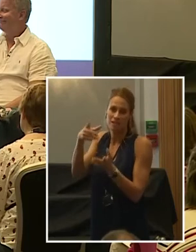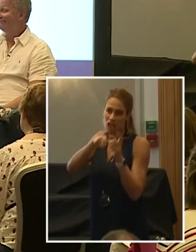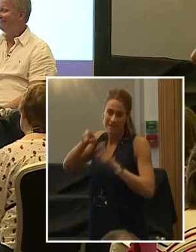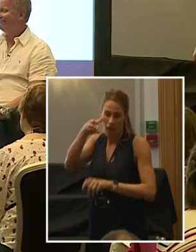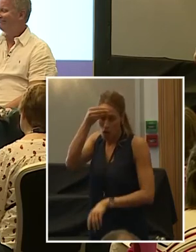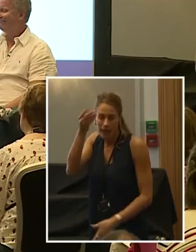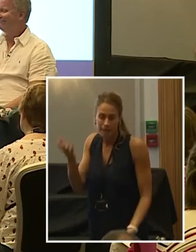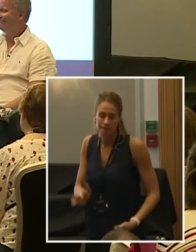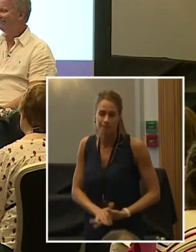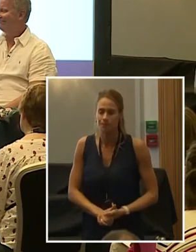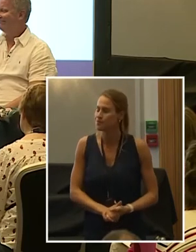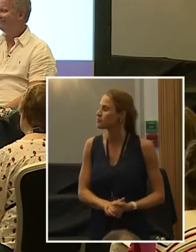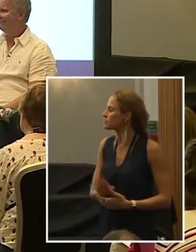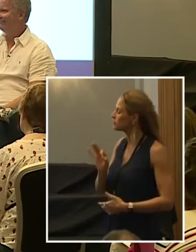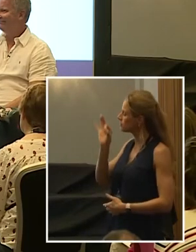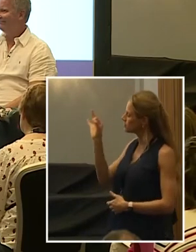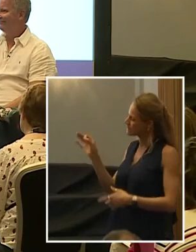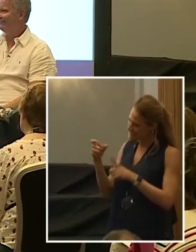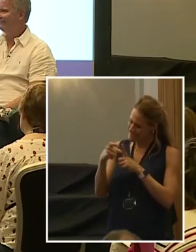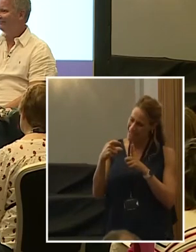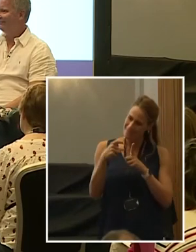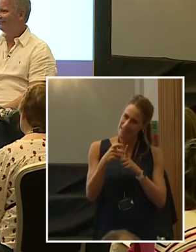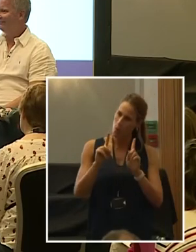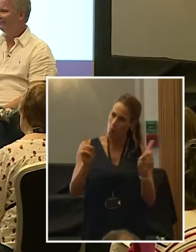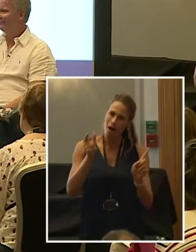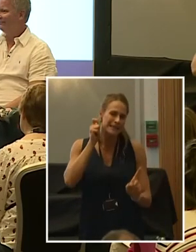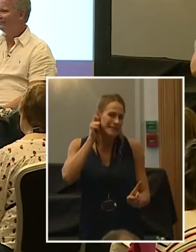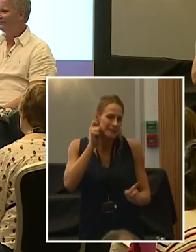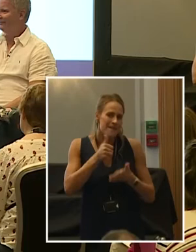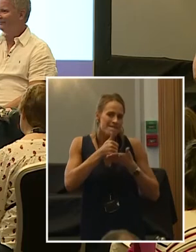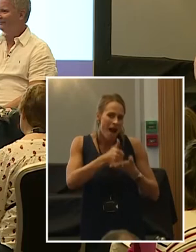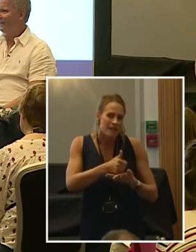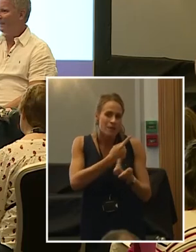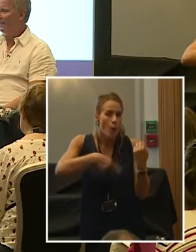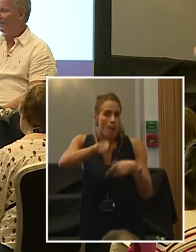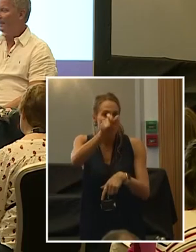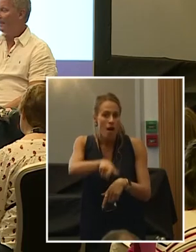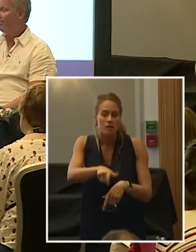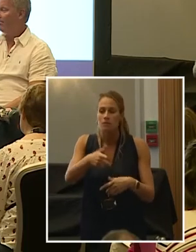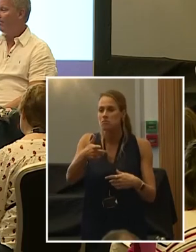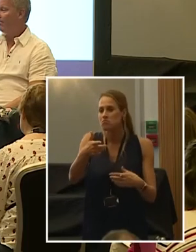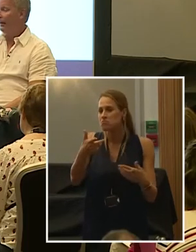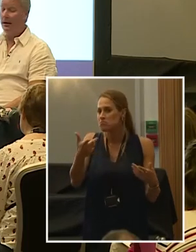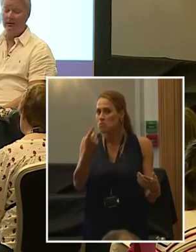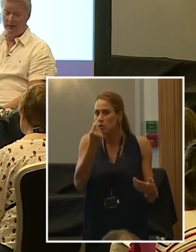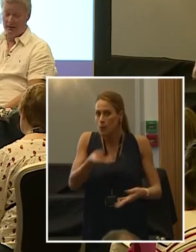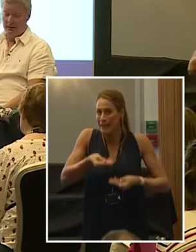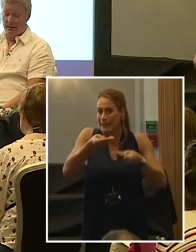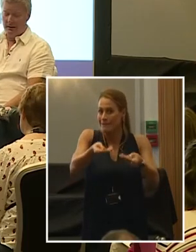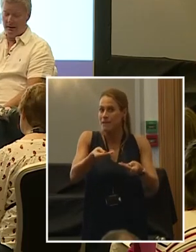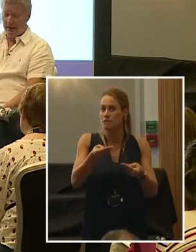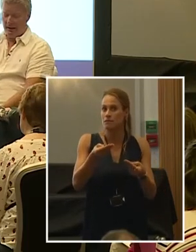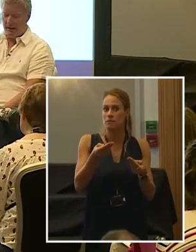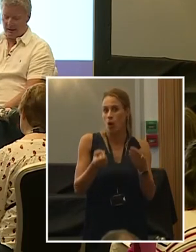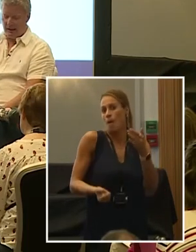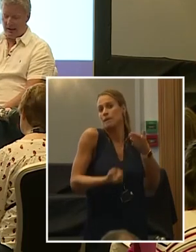David, what would your advice be to somebody out there today who might be given the opportunity in the future to take